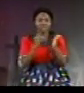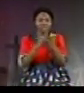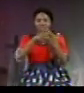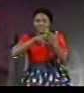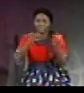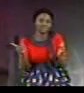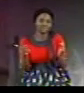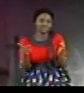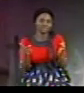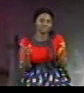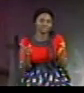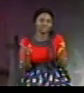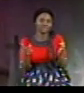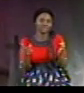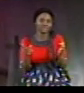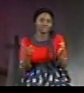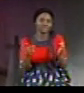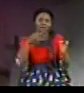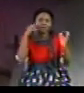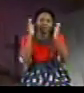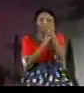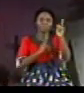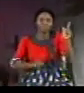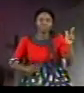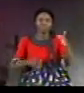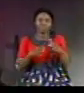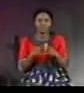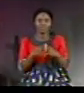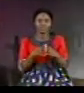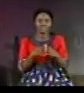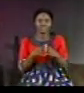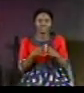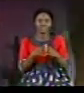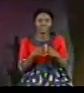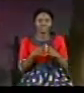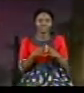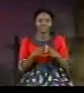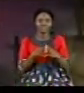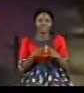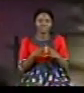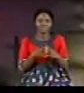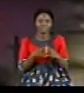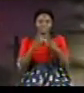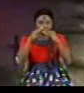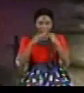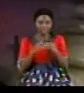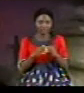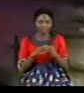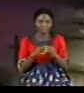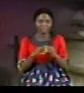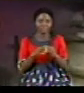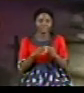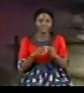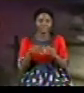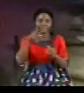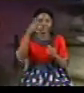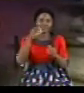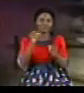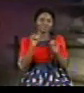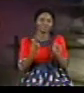the Lord! Sister, you can bend, bend. Let us see. Okay, God bless you. God bless